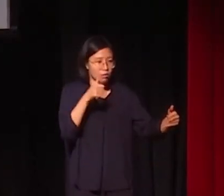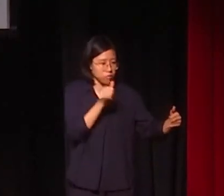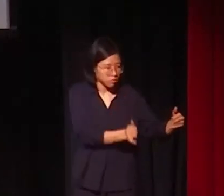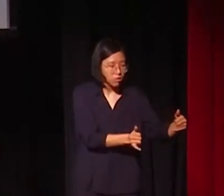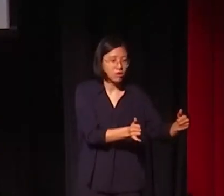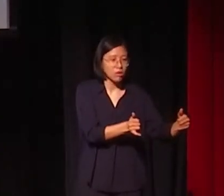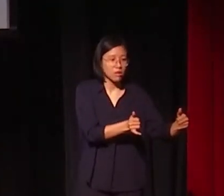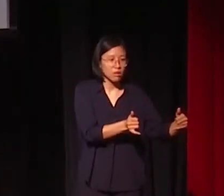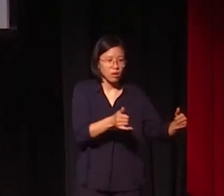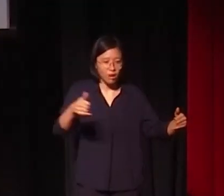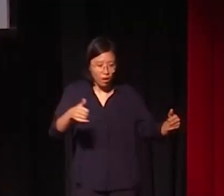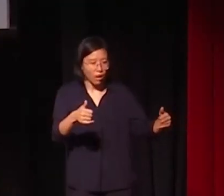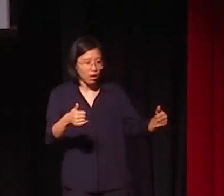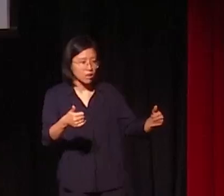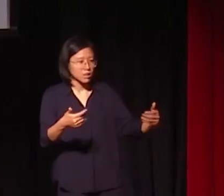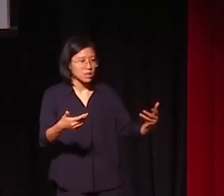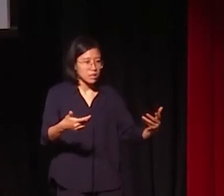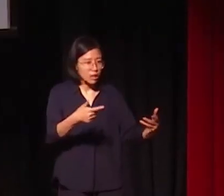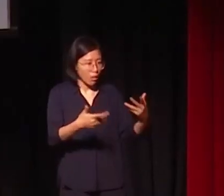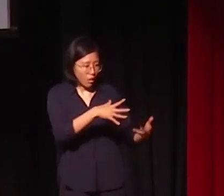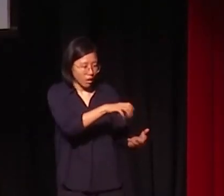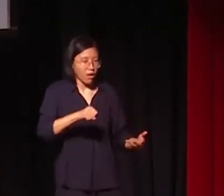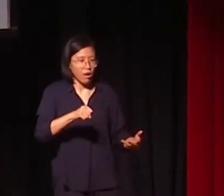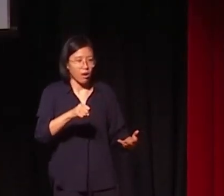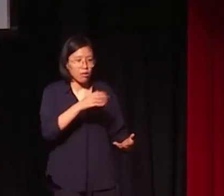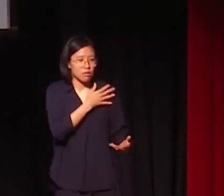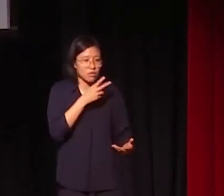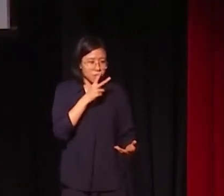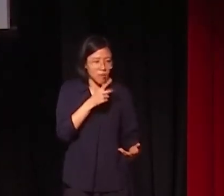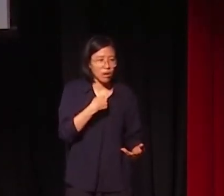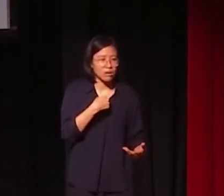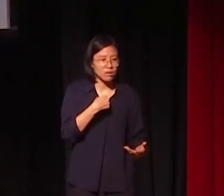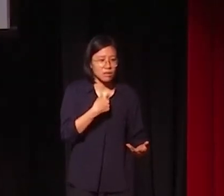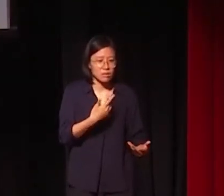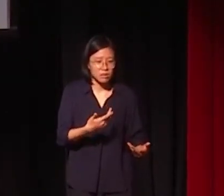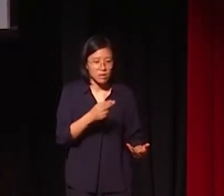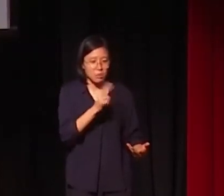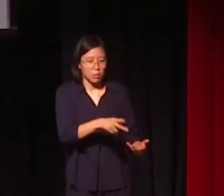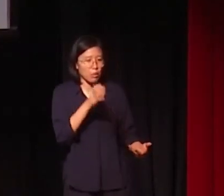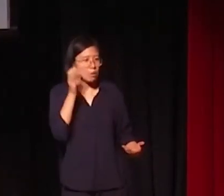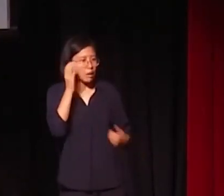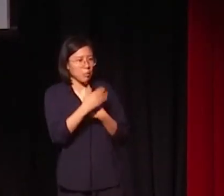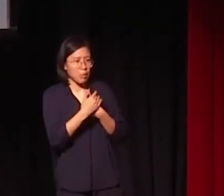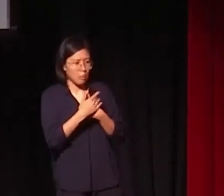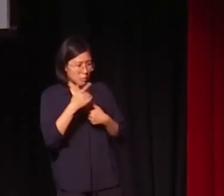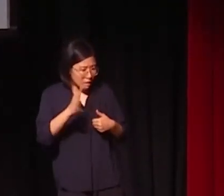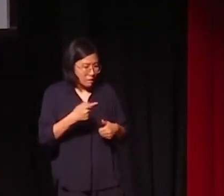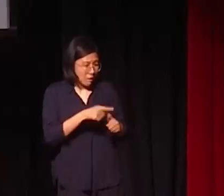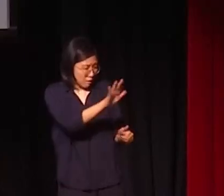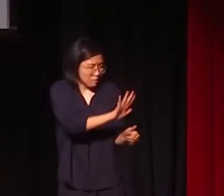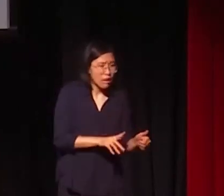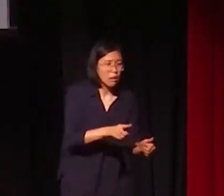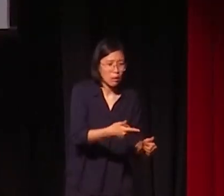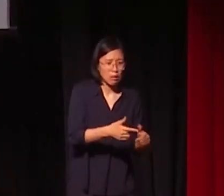children that are there, might get called upon to assist with communication. What does that mean? How does that impact on the child, and how does that impact